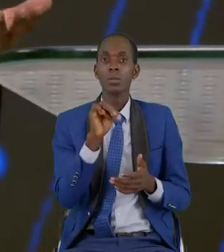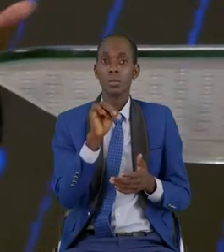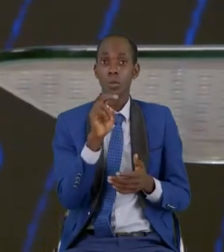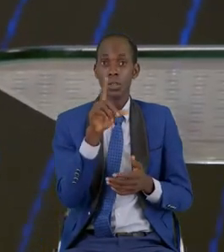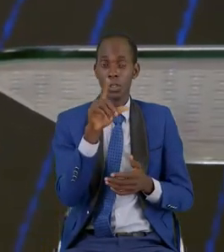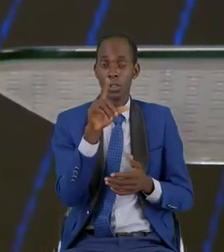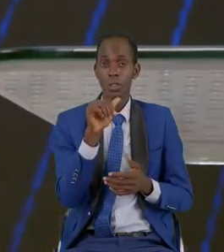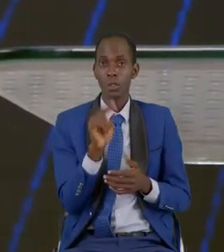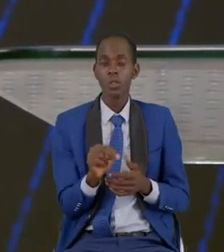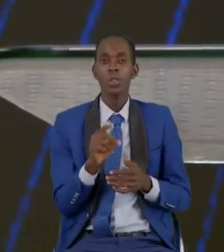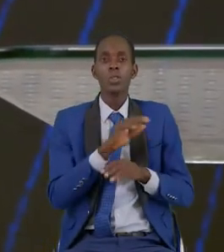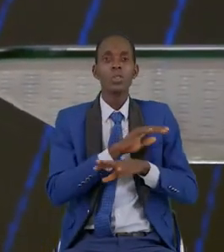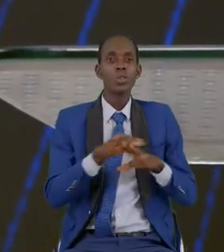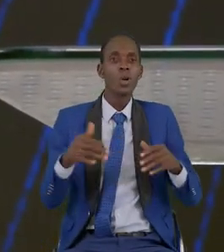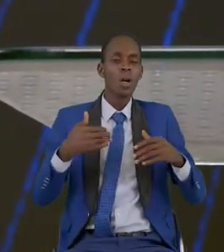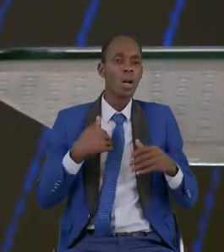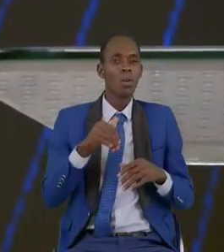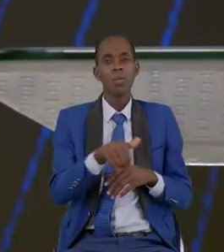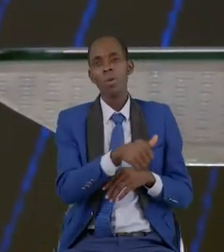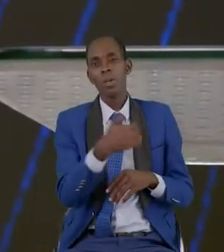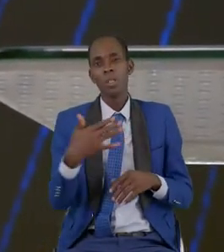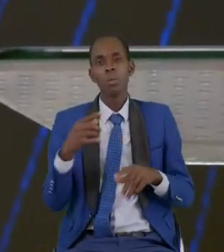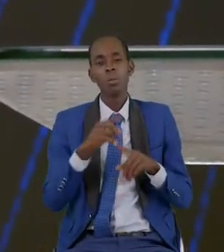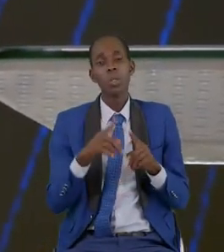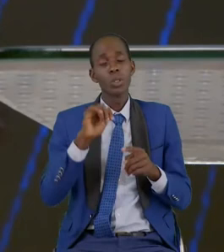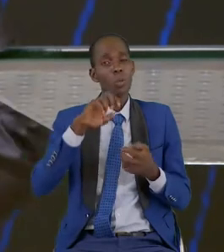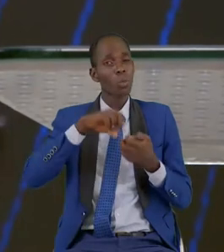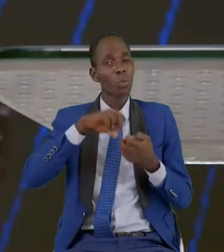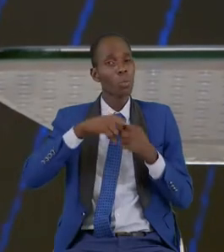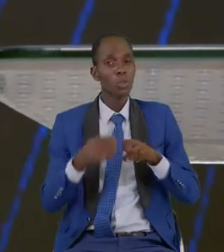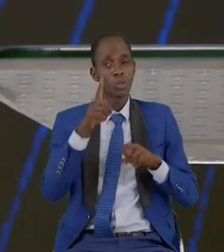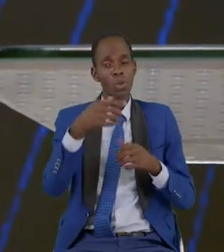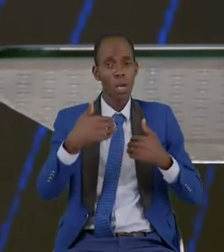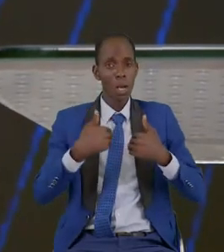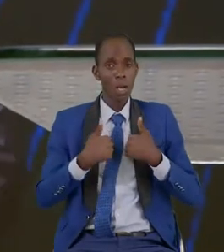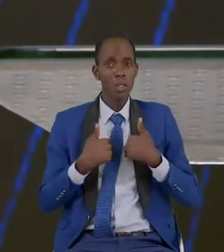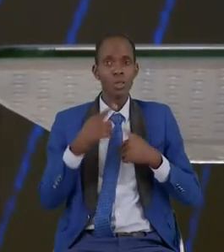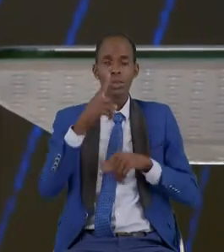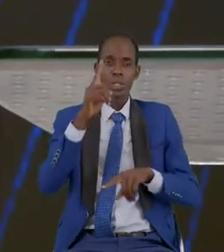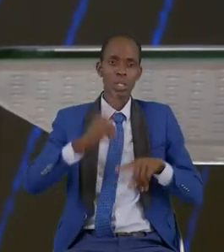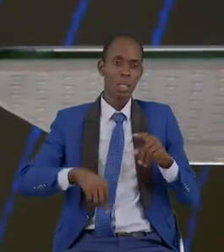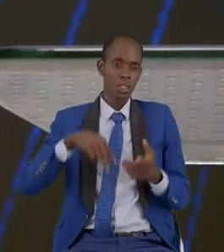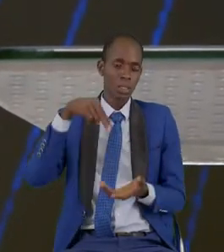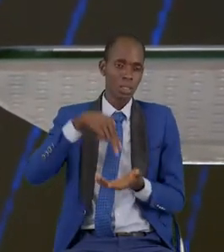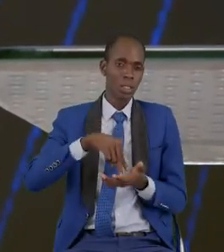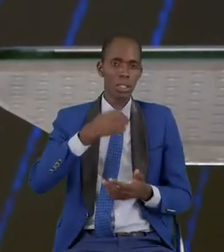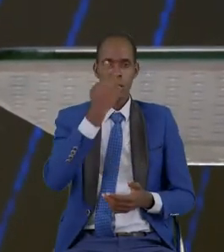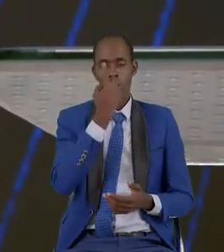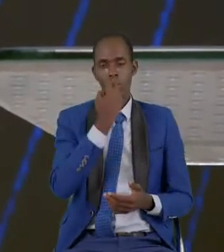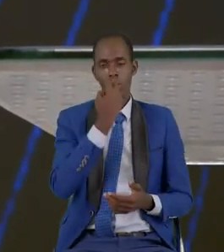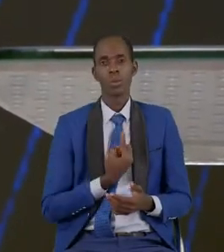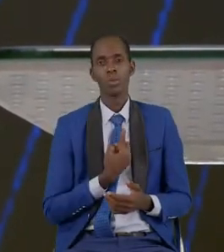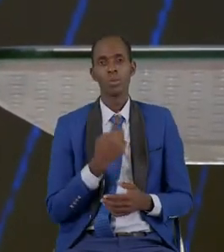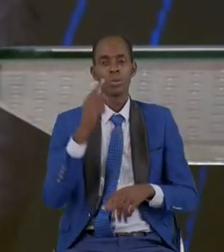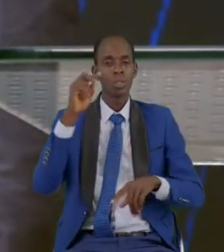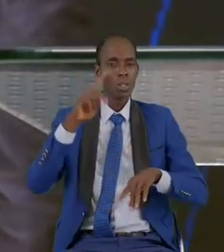don't have sedition, heresies. Your only problem is you cannot stand alone. You cannot stand